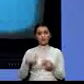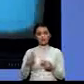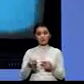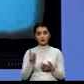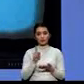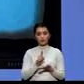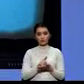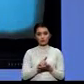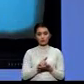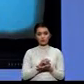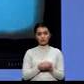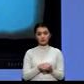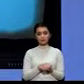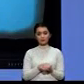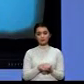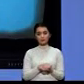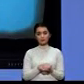Keyingi topshiriq.